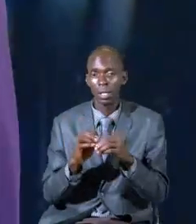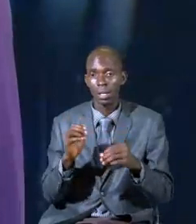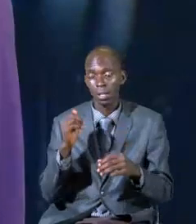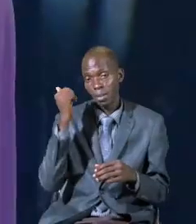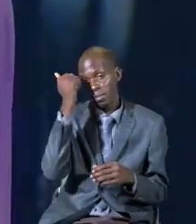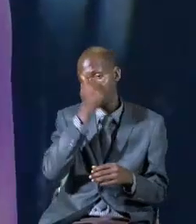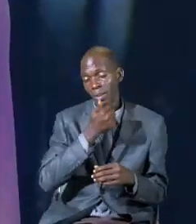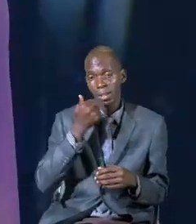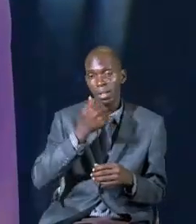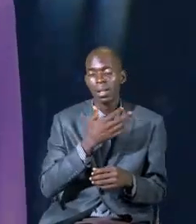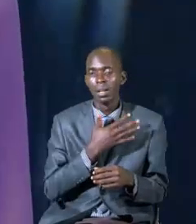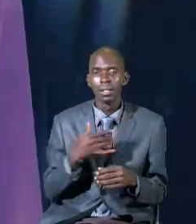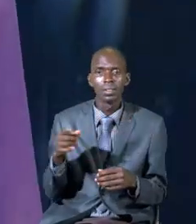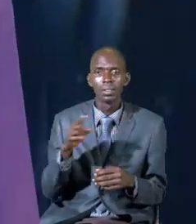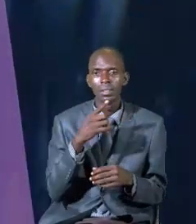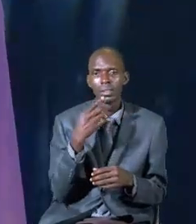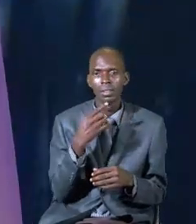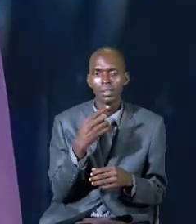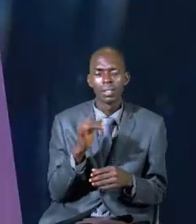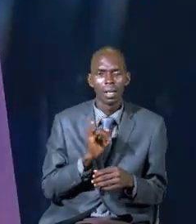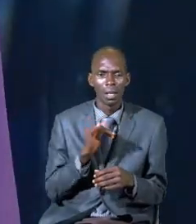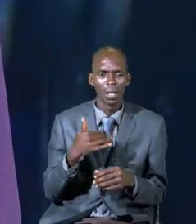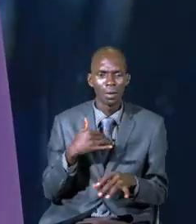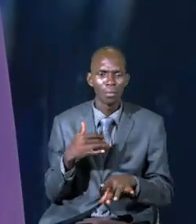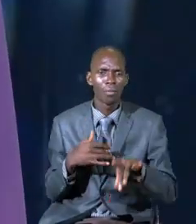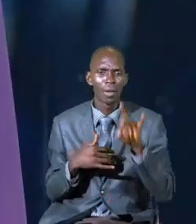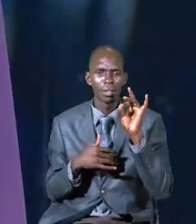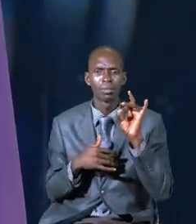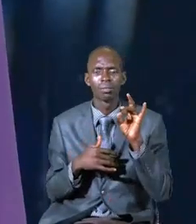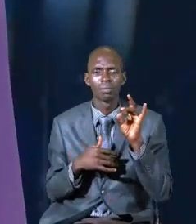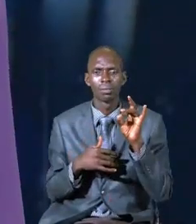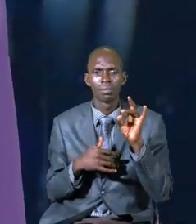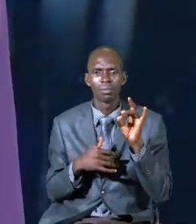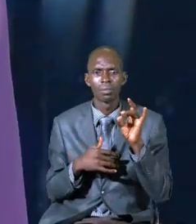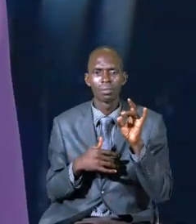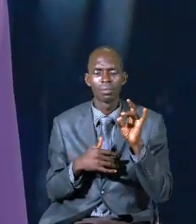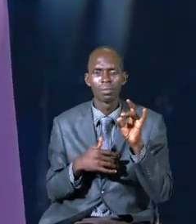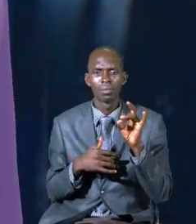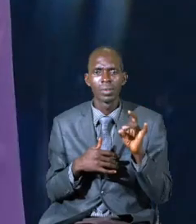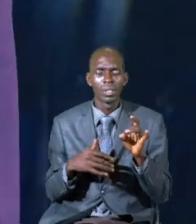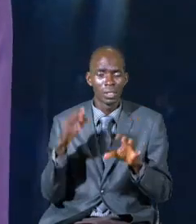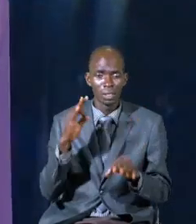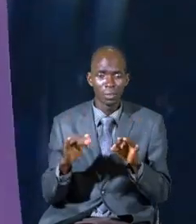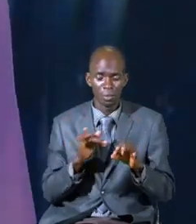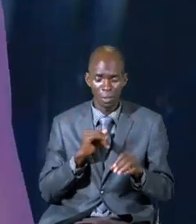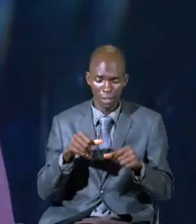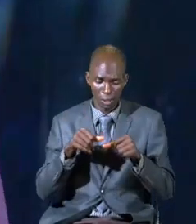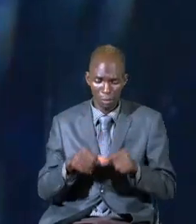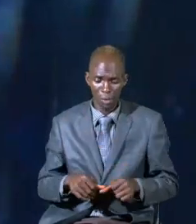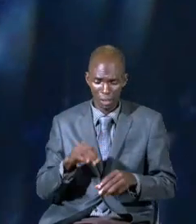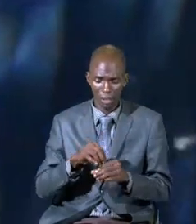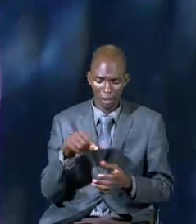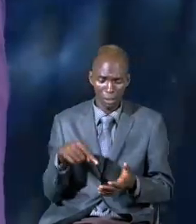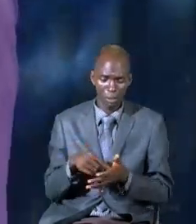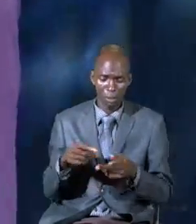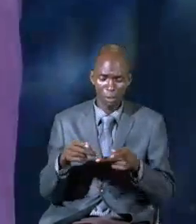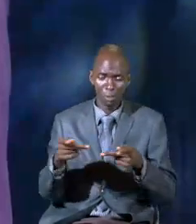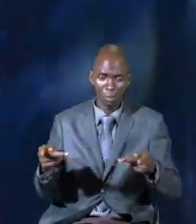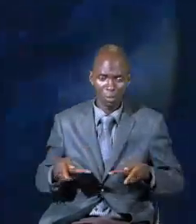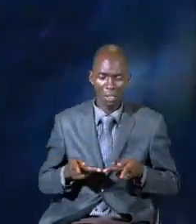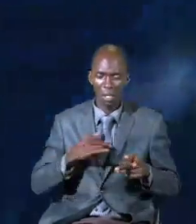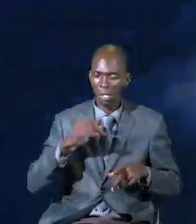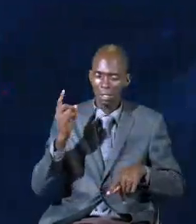discovered, if I remain in this place, I cannot make it. Therefore, I will travel